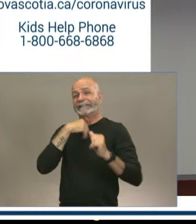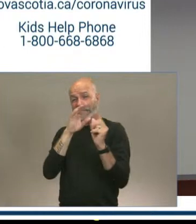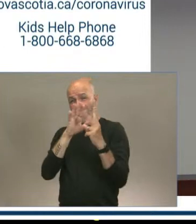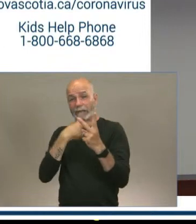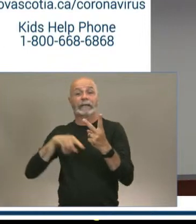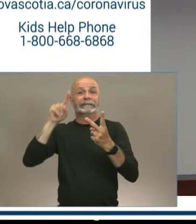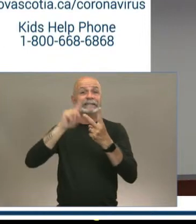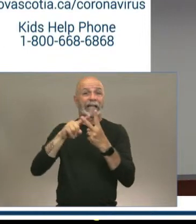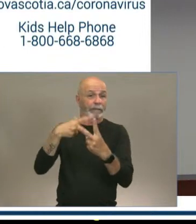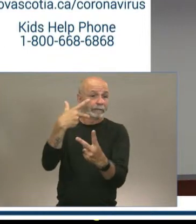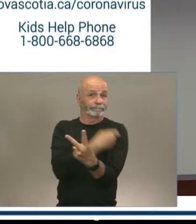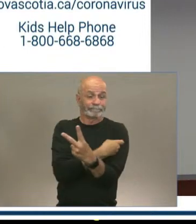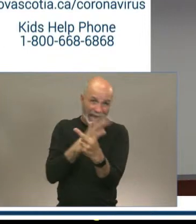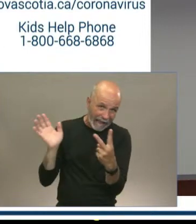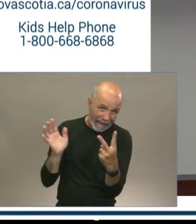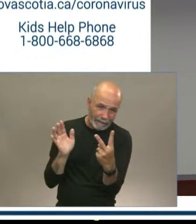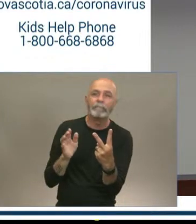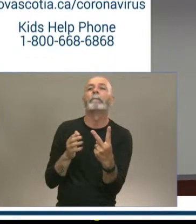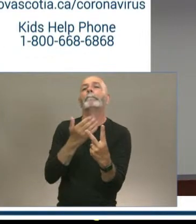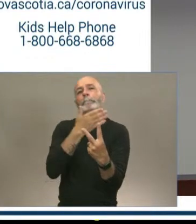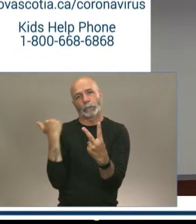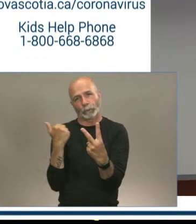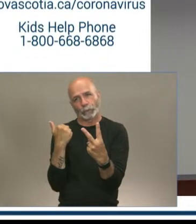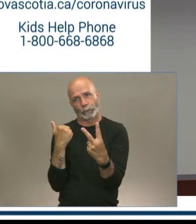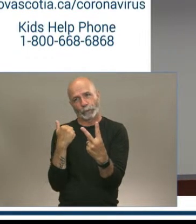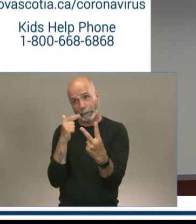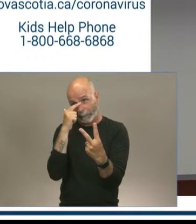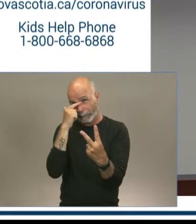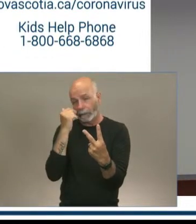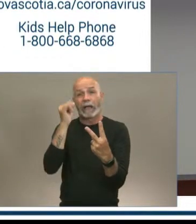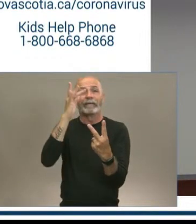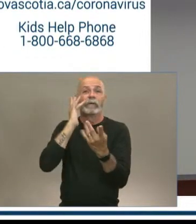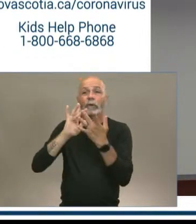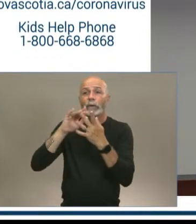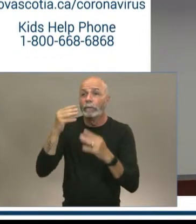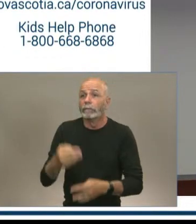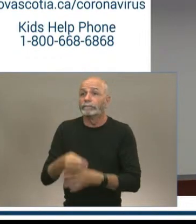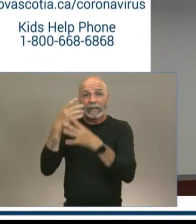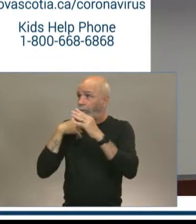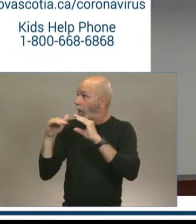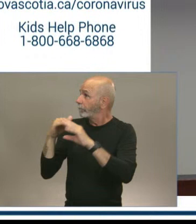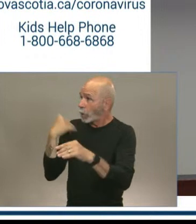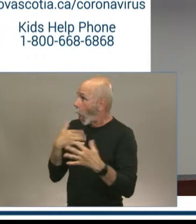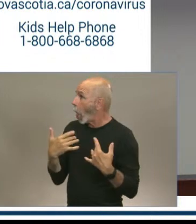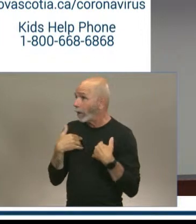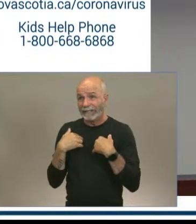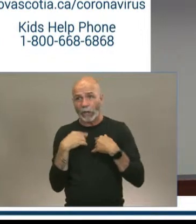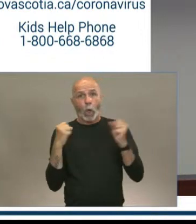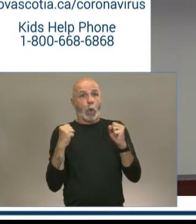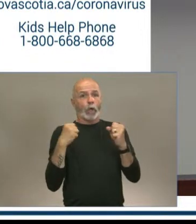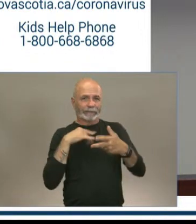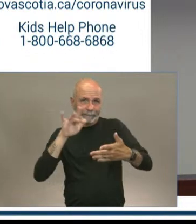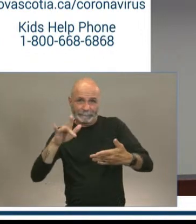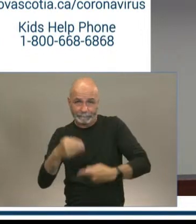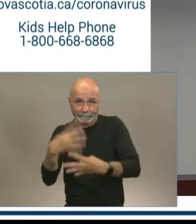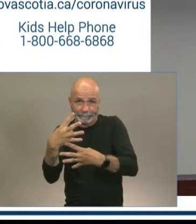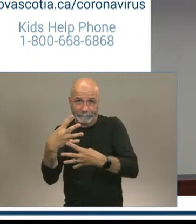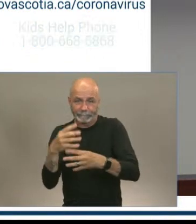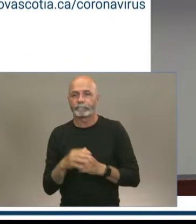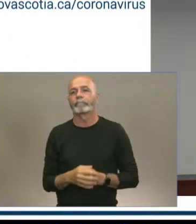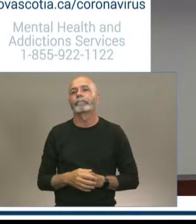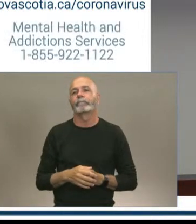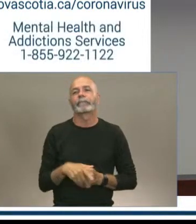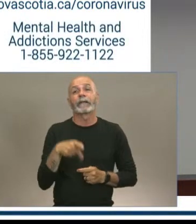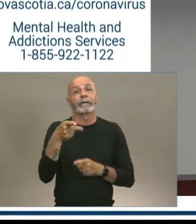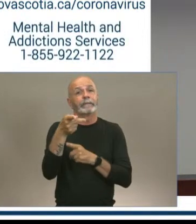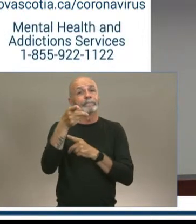the second dose appointment as soon as you can find one. Moderna and Pfizer can be safely mixed. So